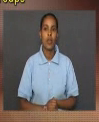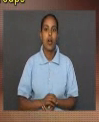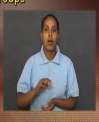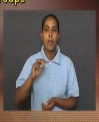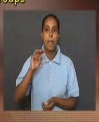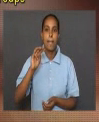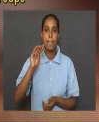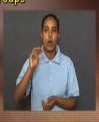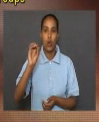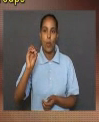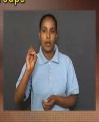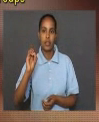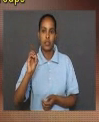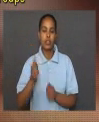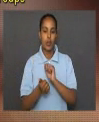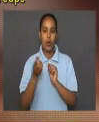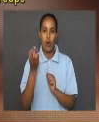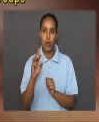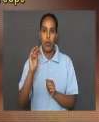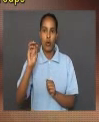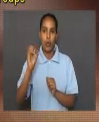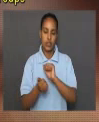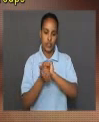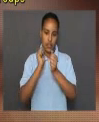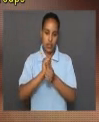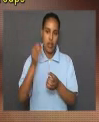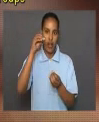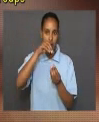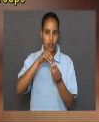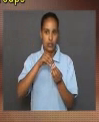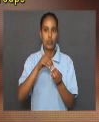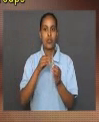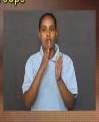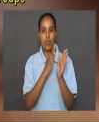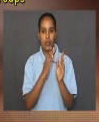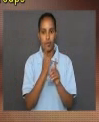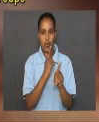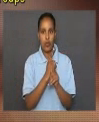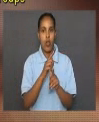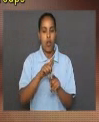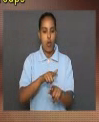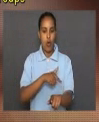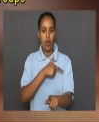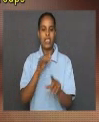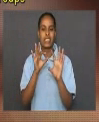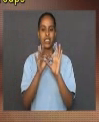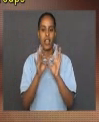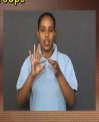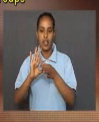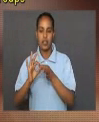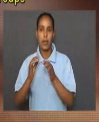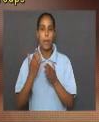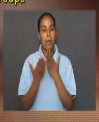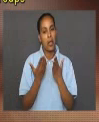Monomers, or monomer chains, add to each other to form longer chains. It